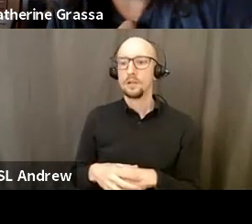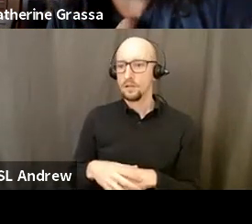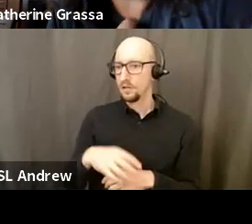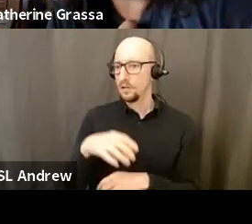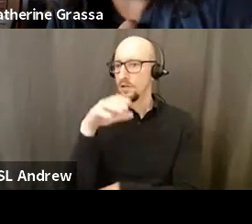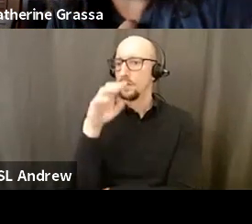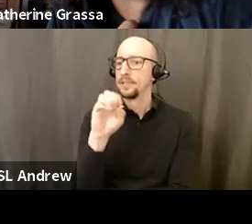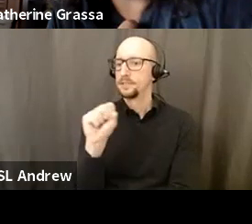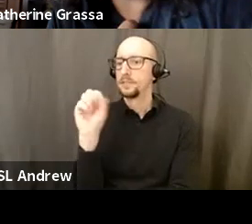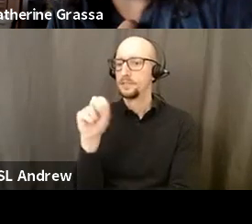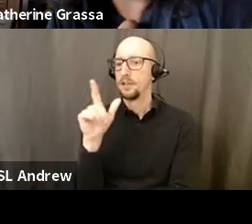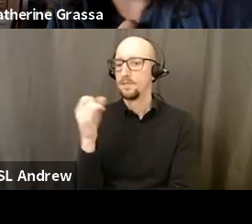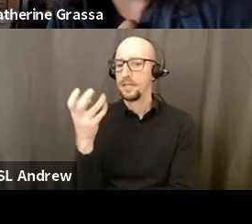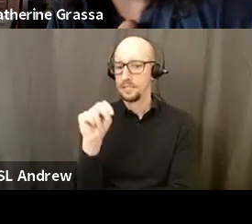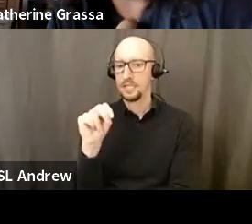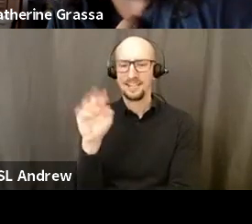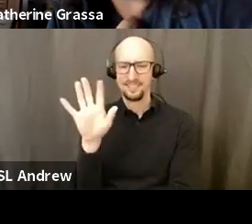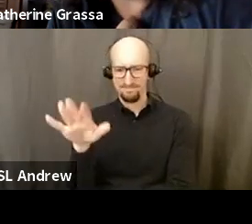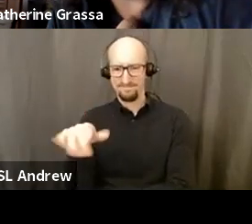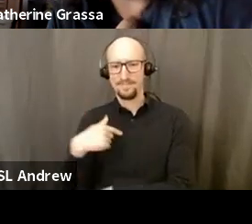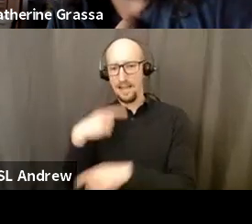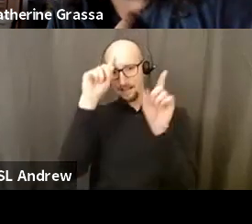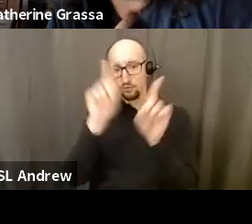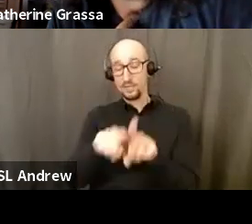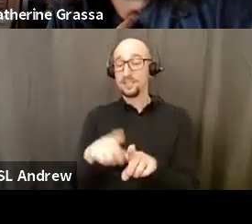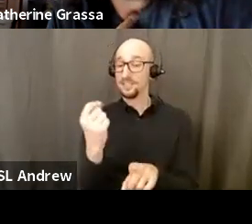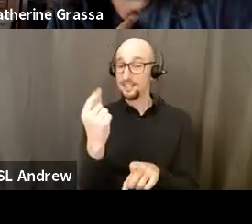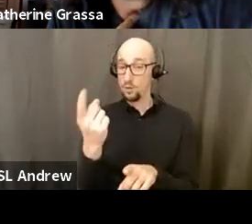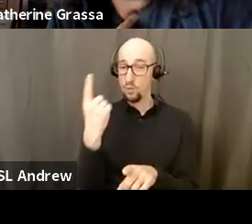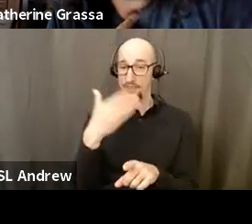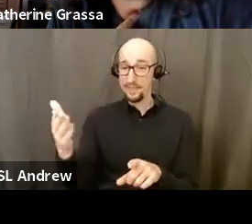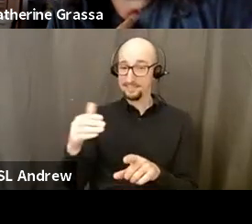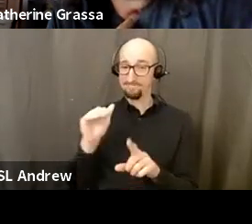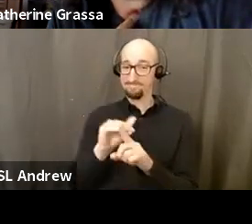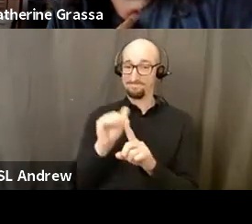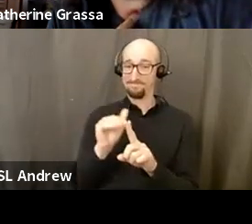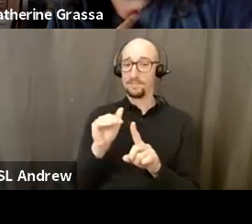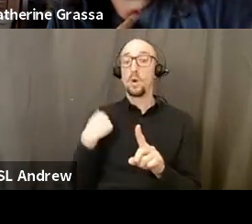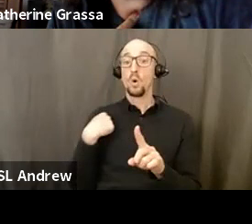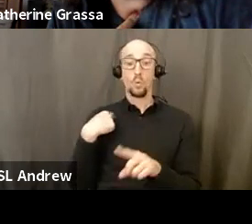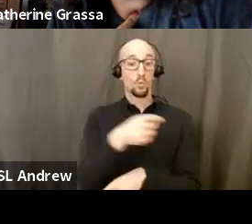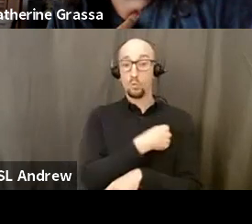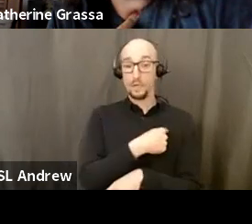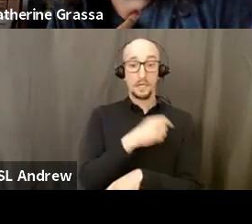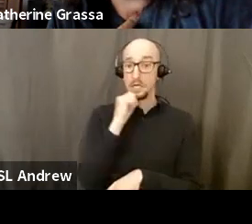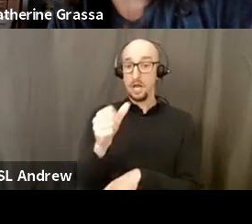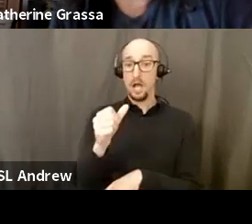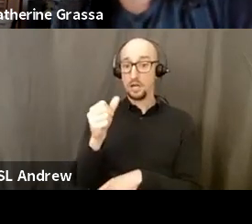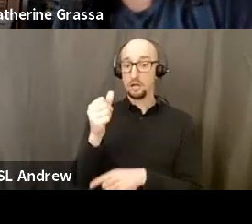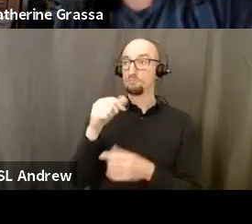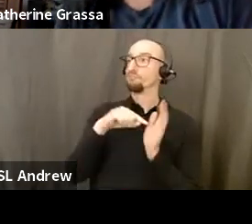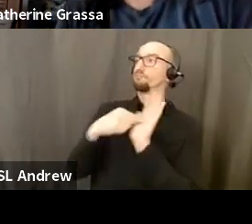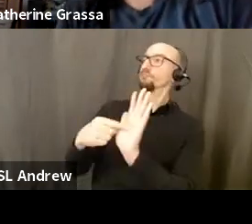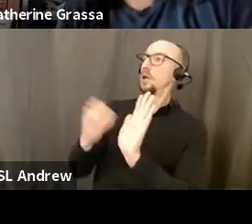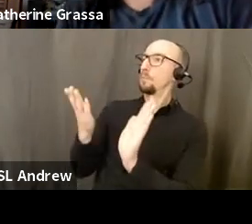quickly, I agree with that. The only thing I will flag is that, you know, we are not presenting a